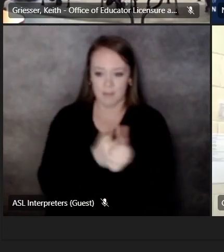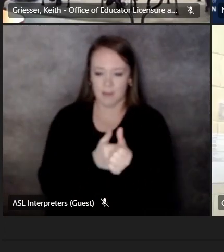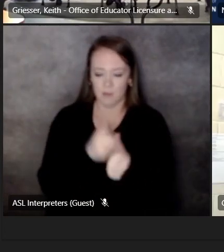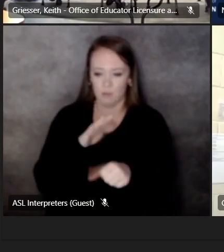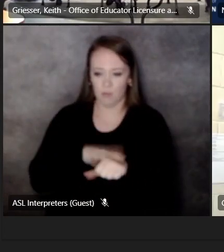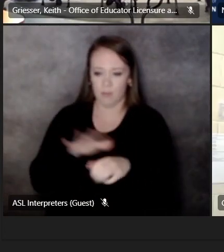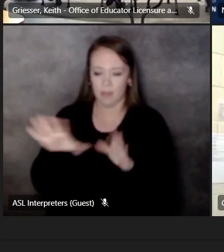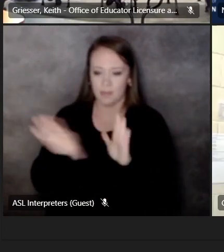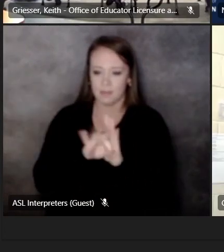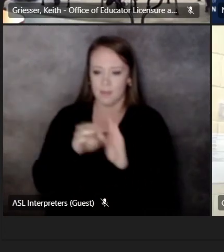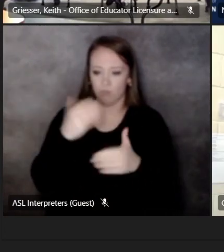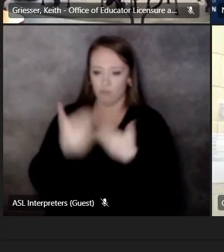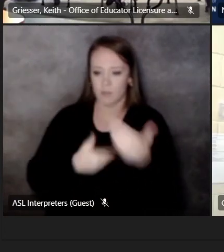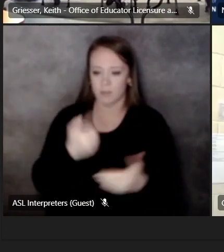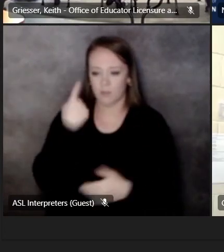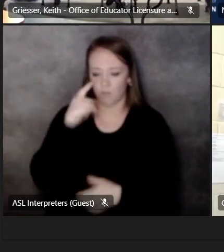our